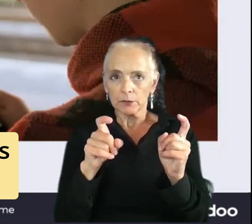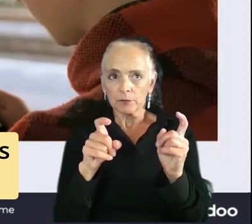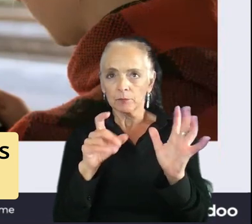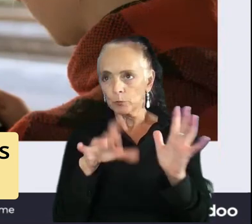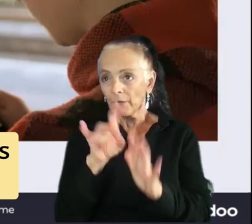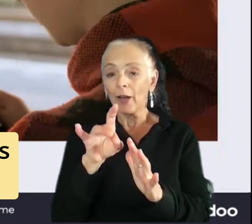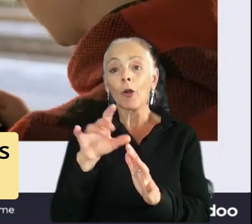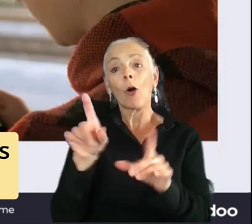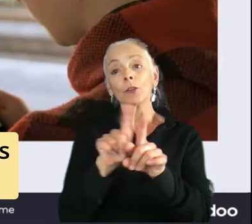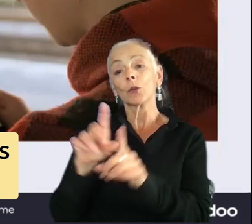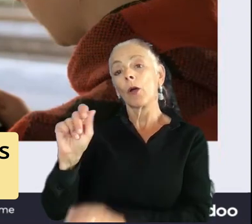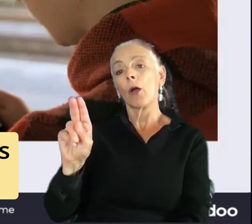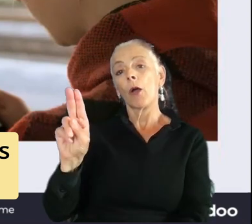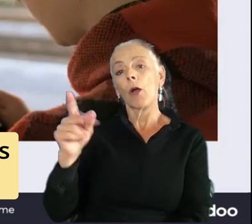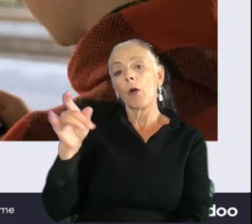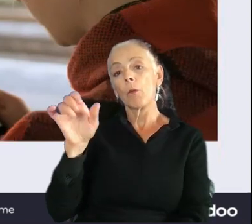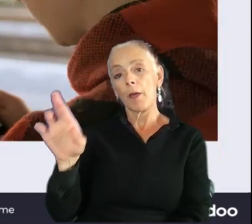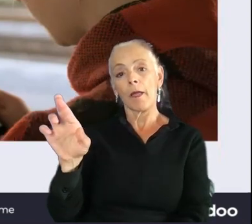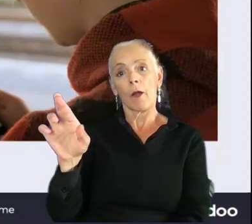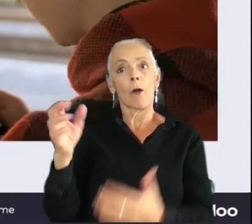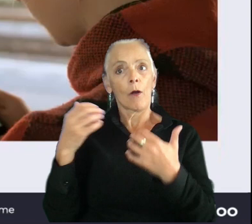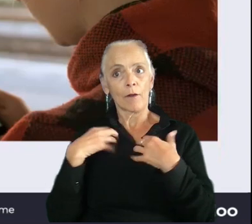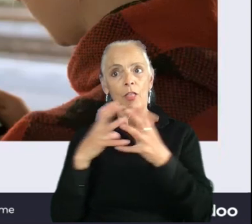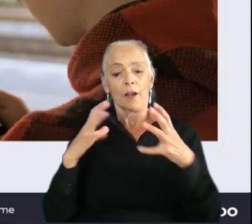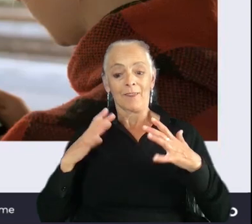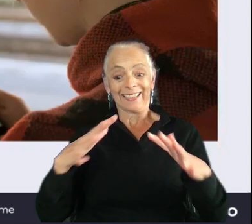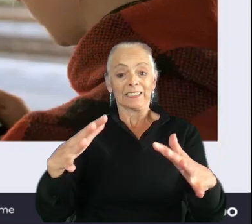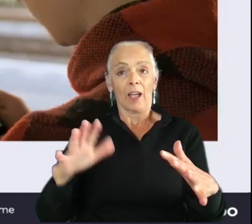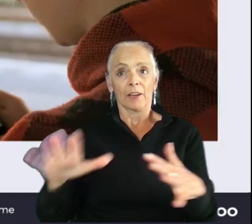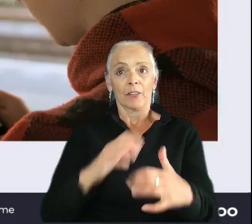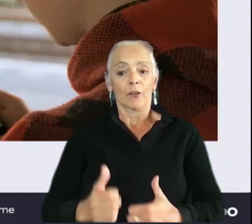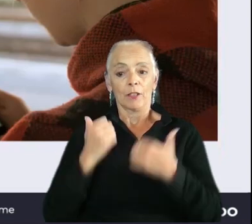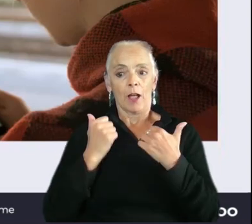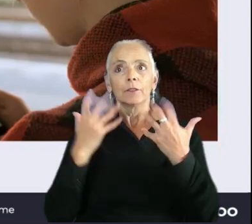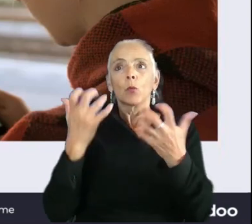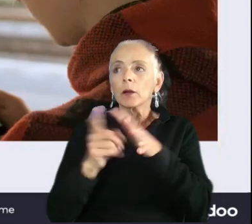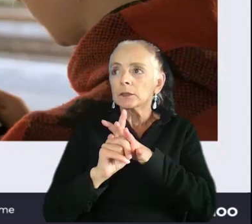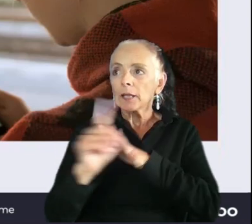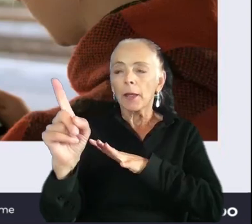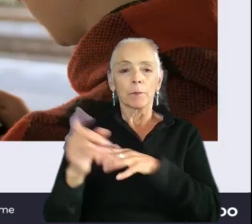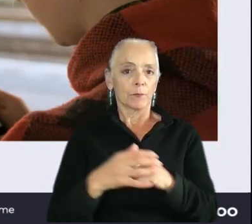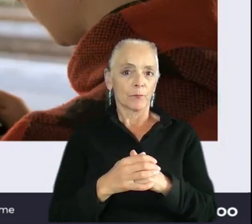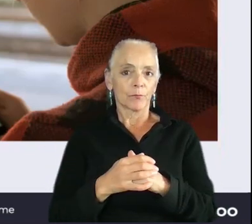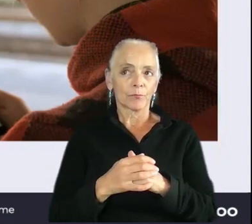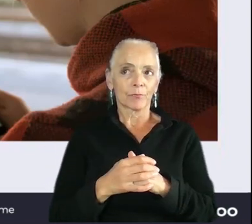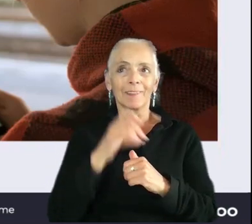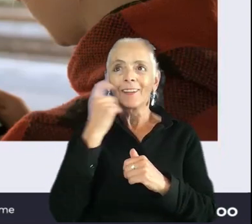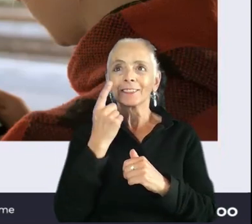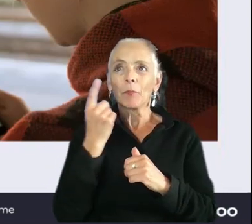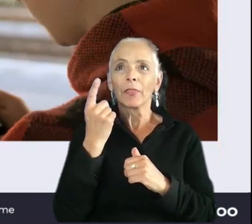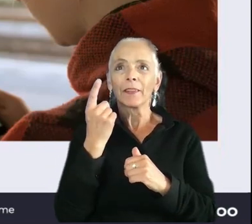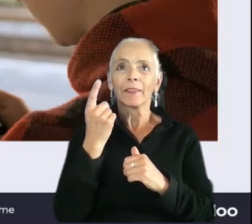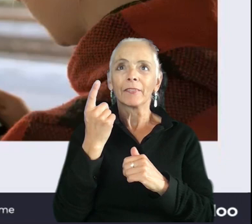our players also have a lot of anxiety in their life. So they are specifically looking for an escape and not something that could add more stress